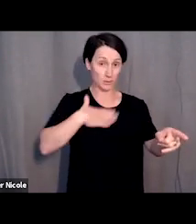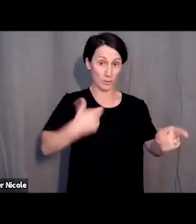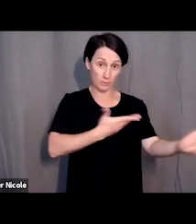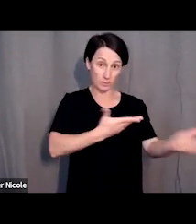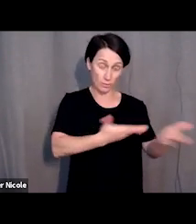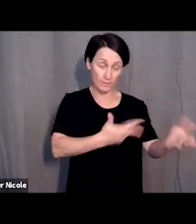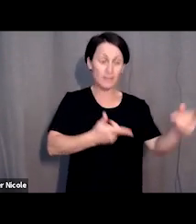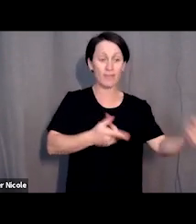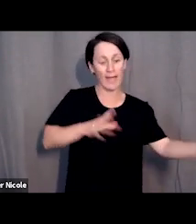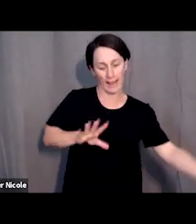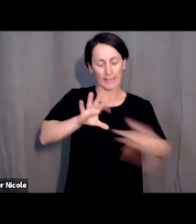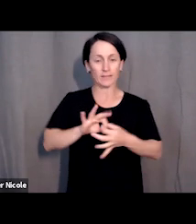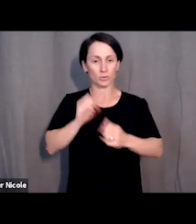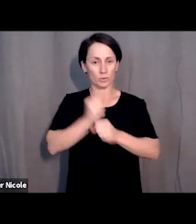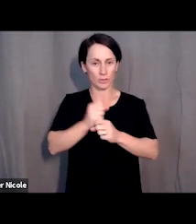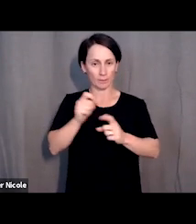links to a local GP